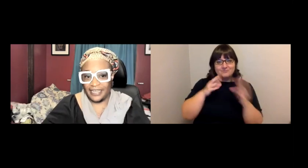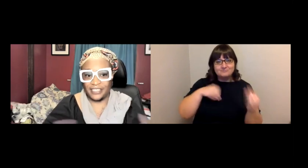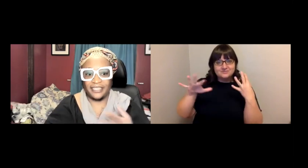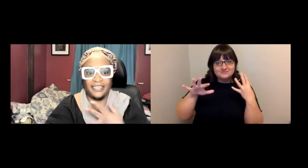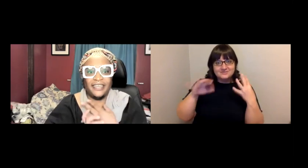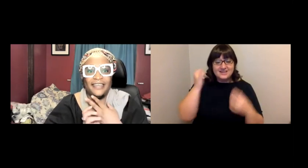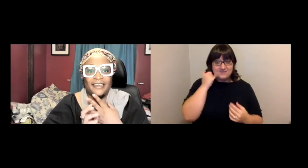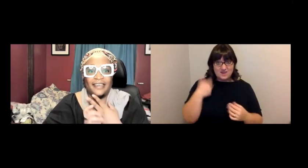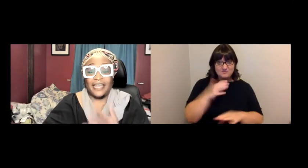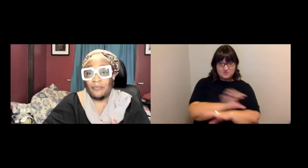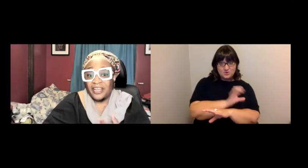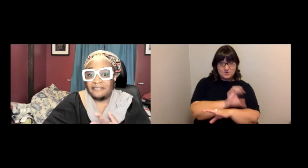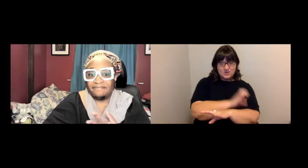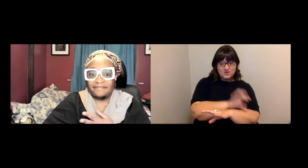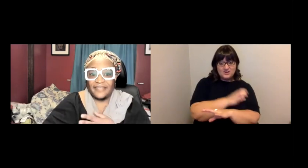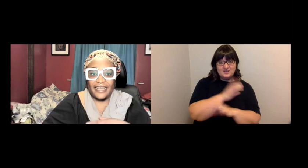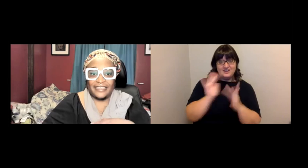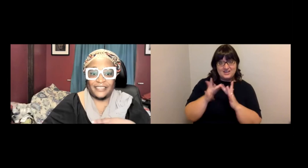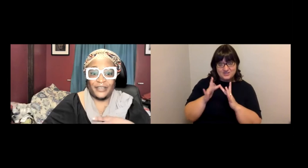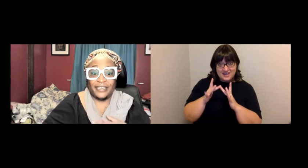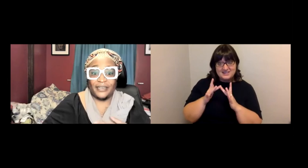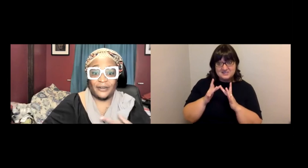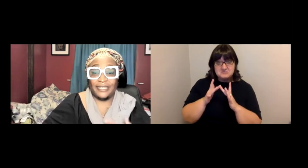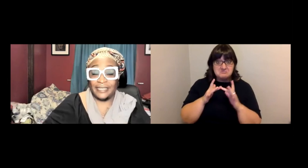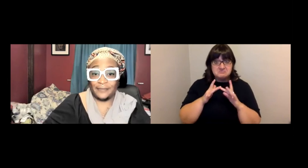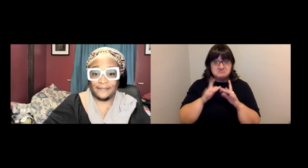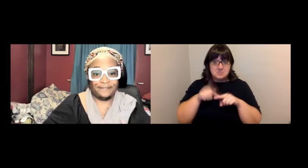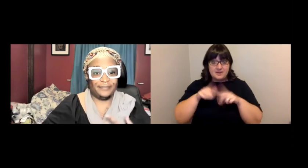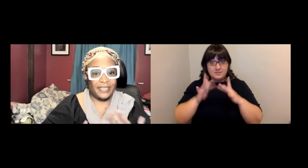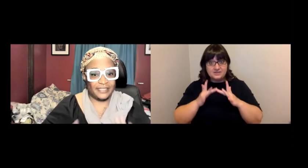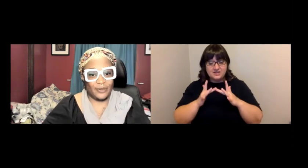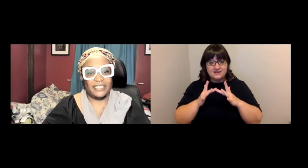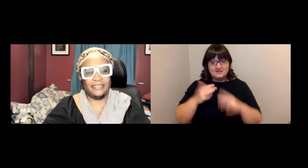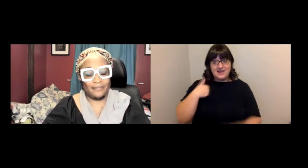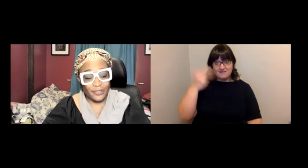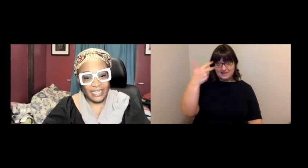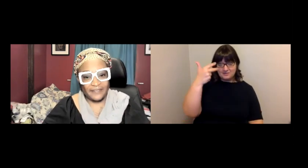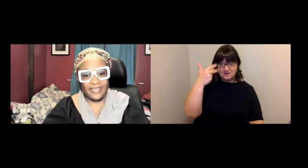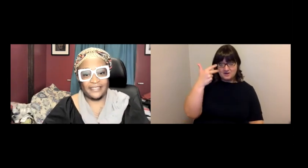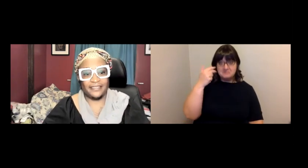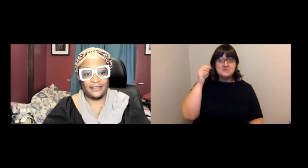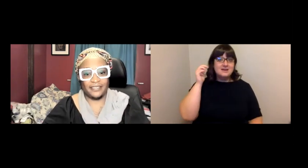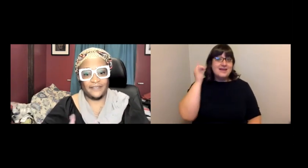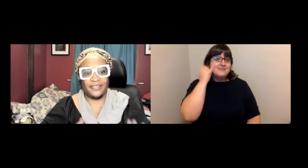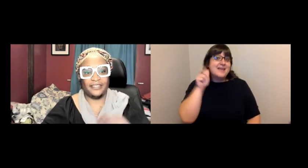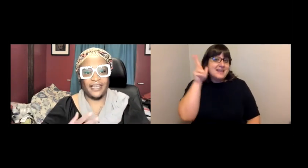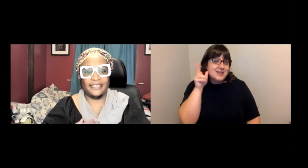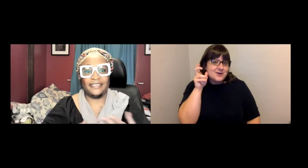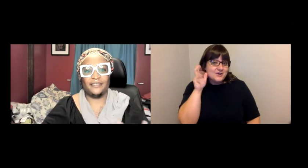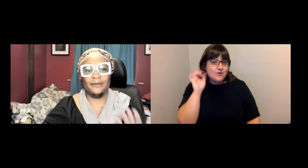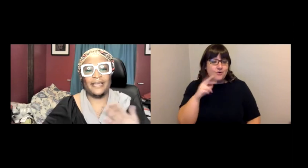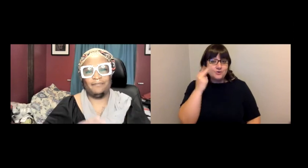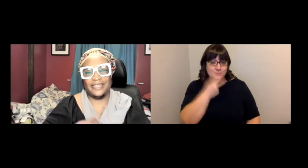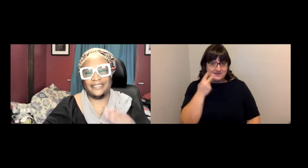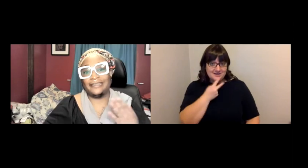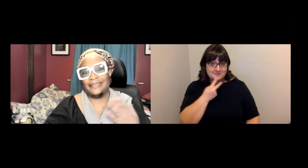internet connection, a camera, and could hear or read lips, because the majority of events shifted online, did